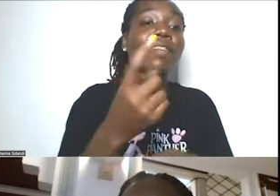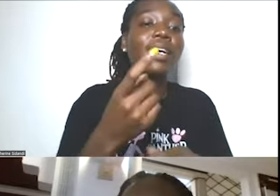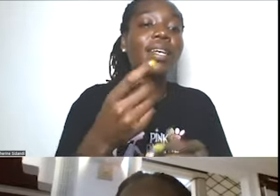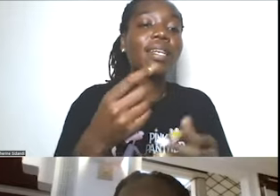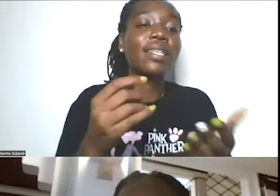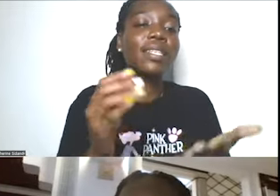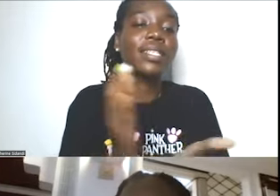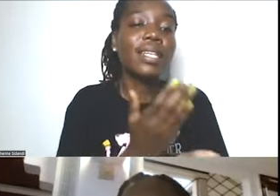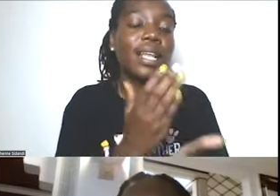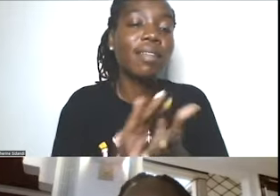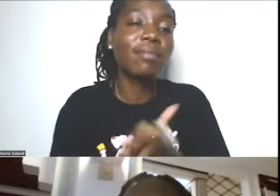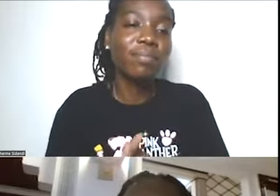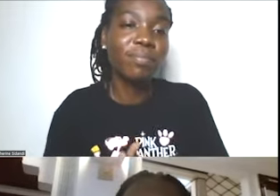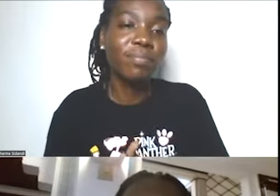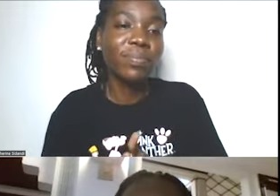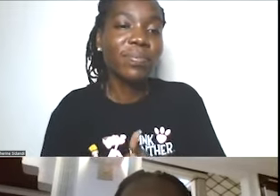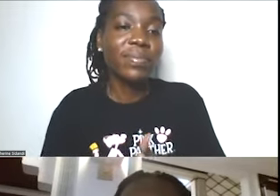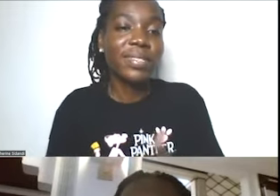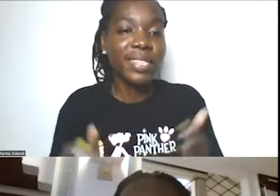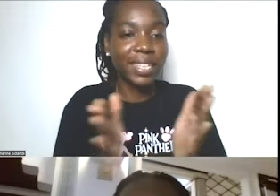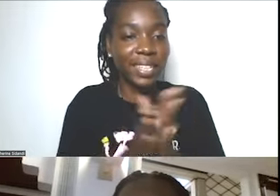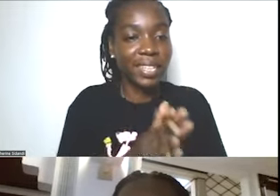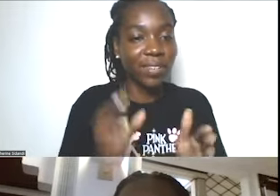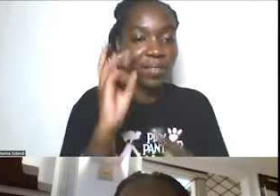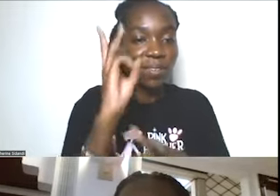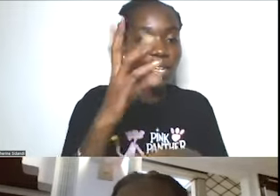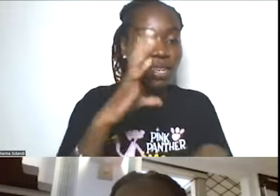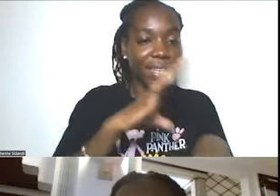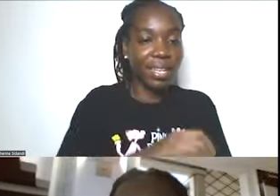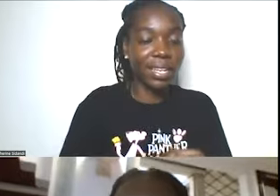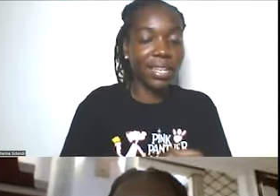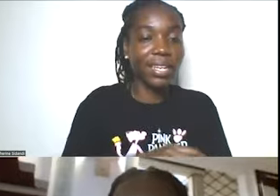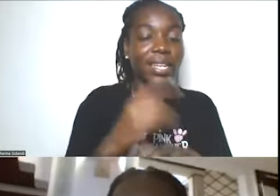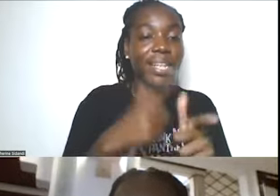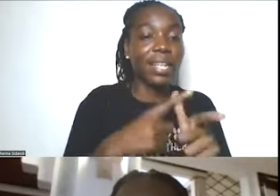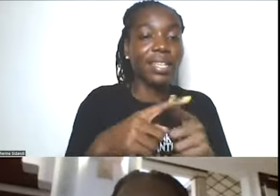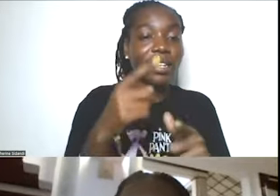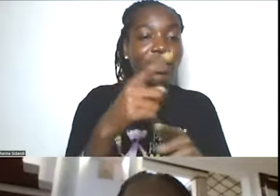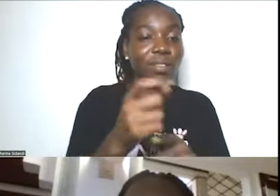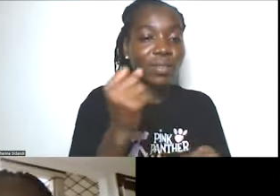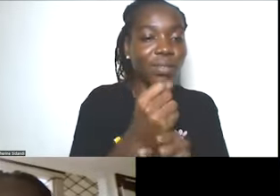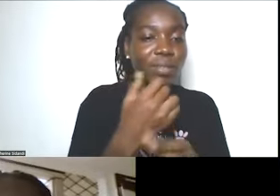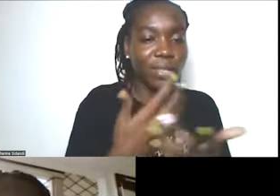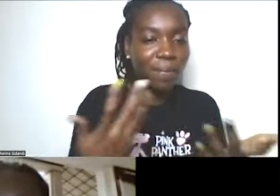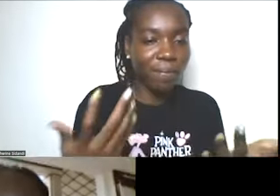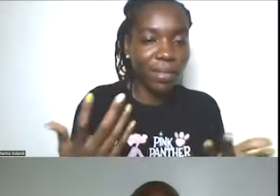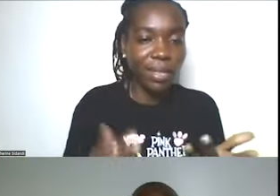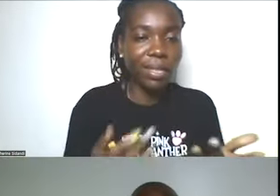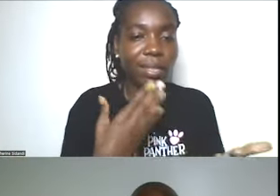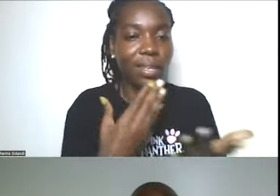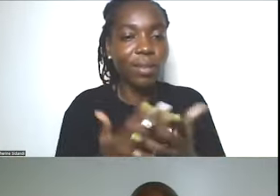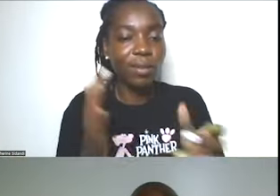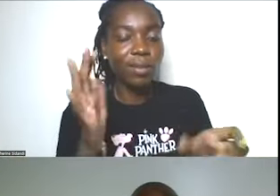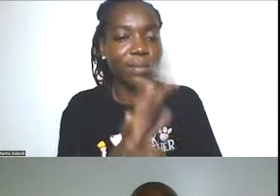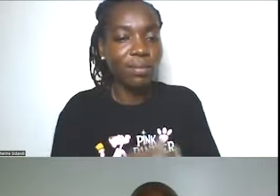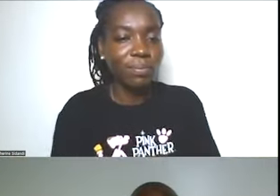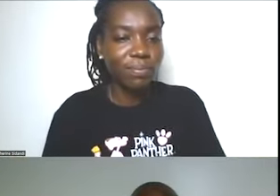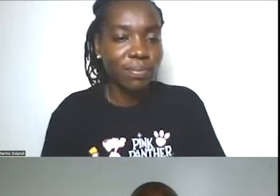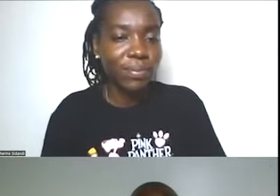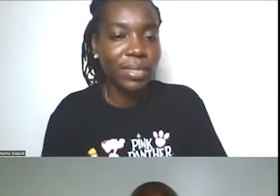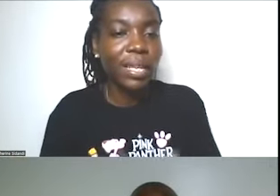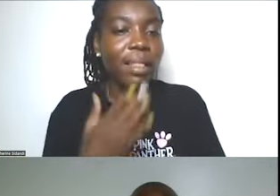the quickest, you will get that to do that. Paul Bandia, you're in Mombasa. Please look for me. Thank you so much. And yeah, thank you so